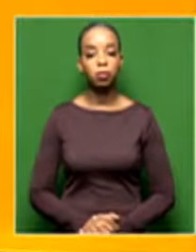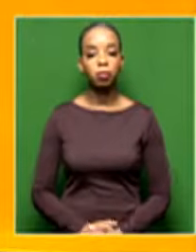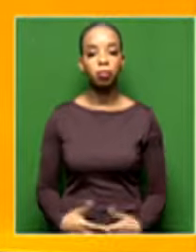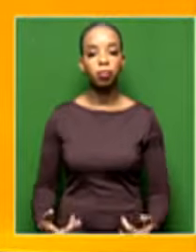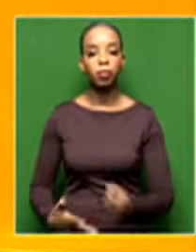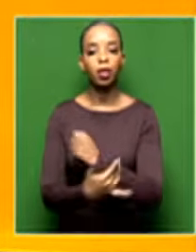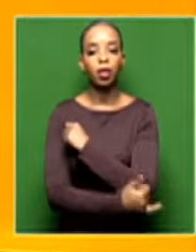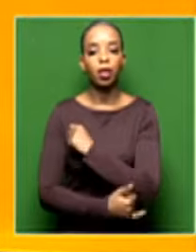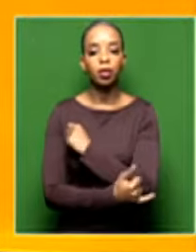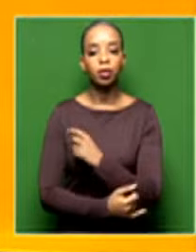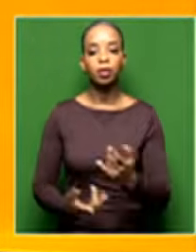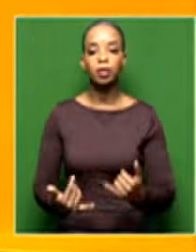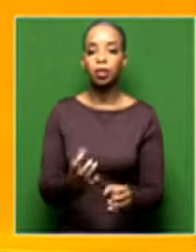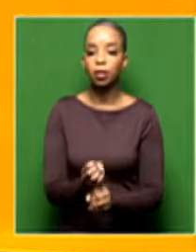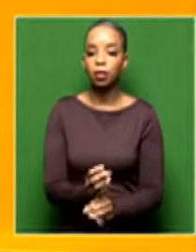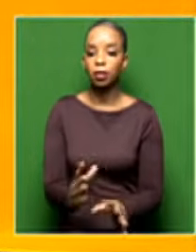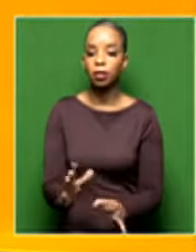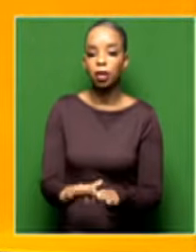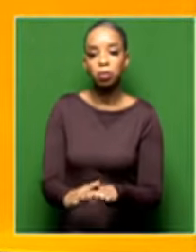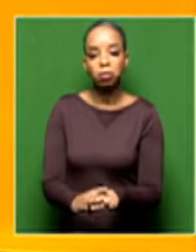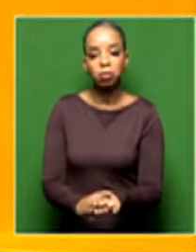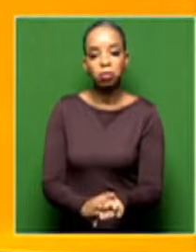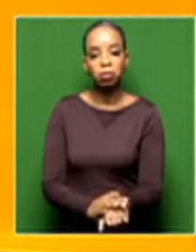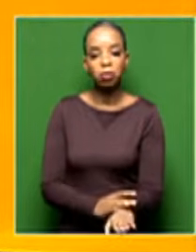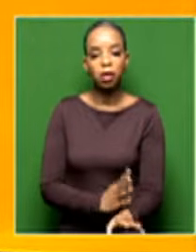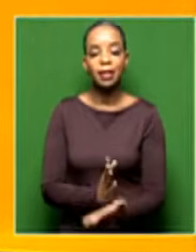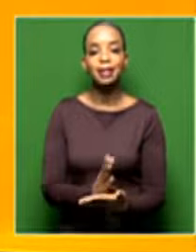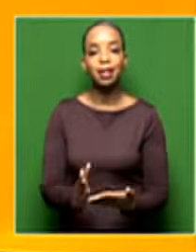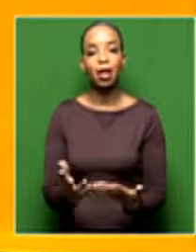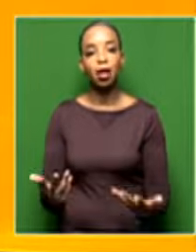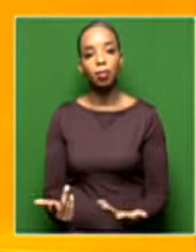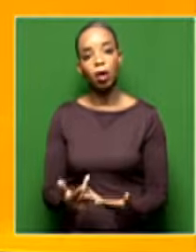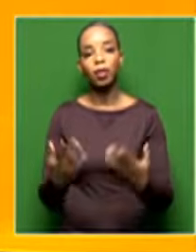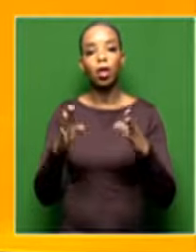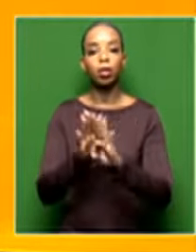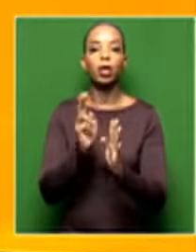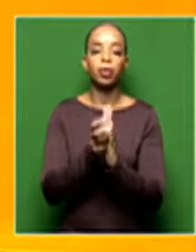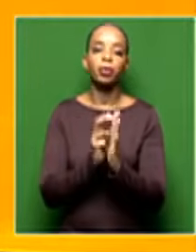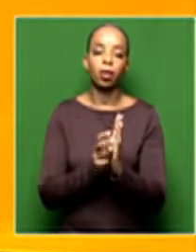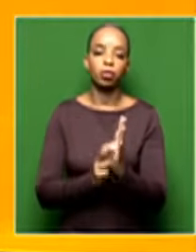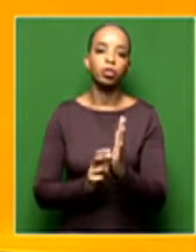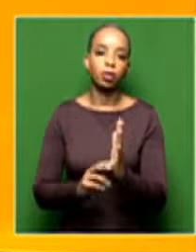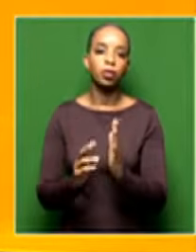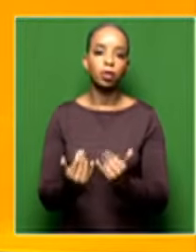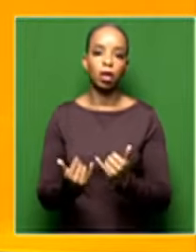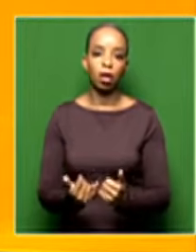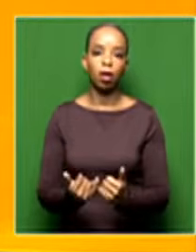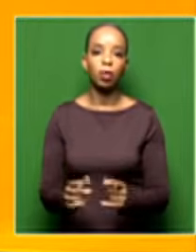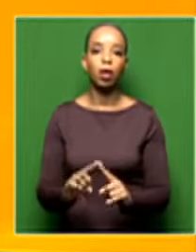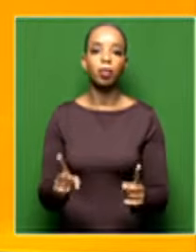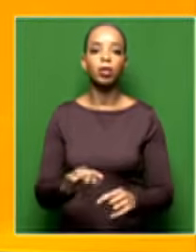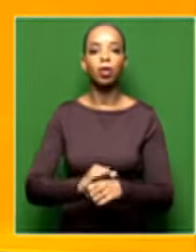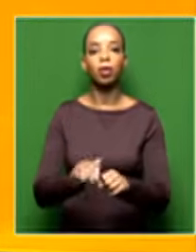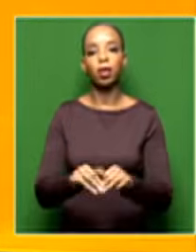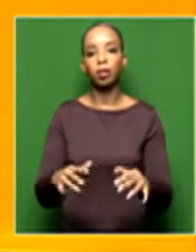As the country starts to slowly ease down some of the lockdown regulations, the coronavirus has pushed South African e-commerce